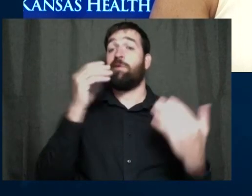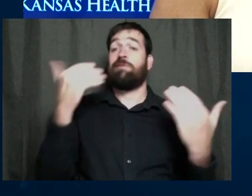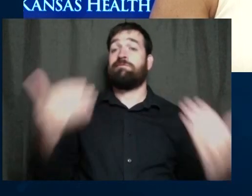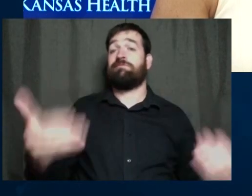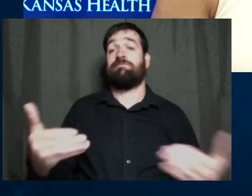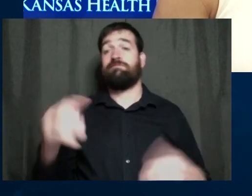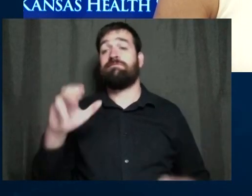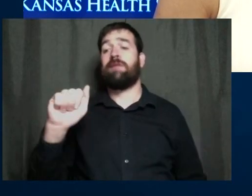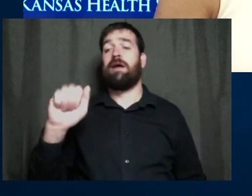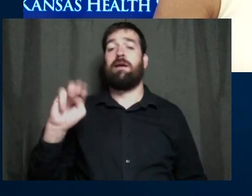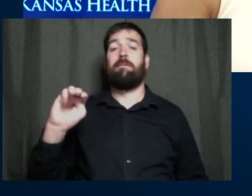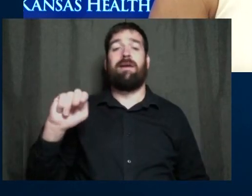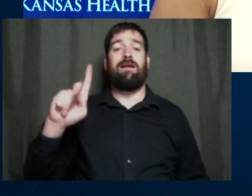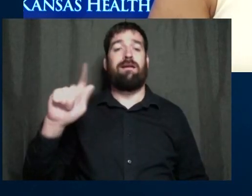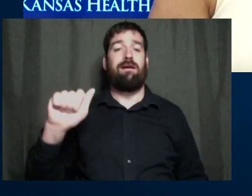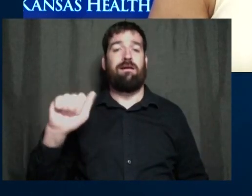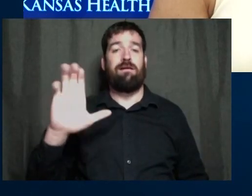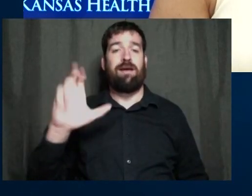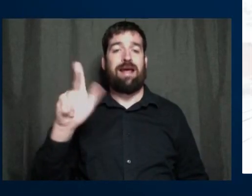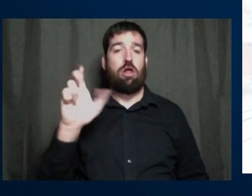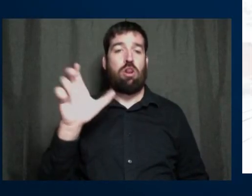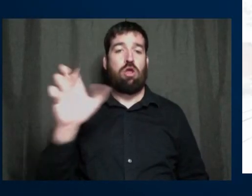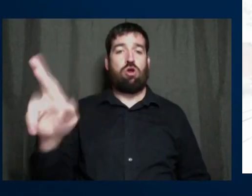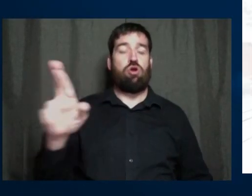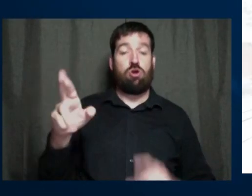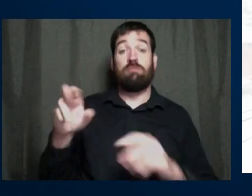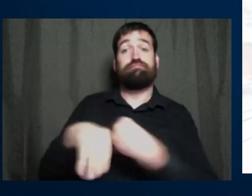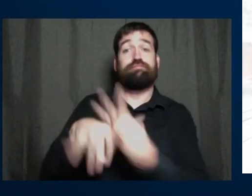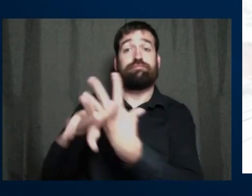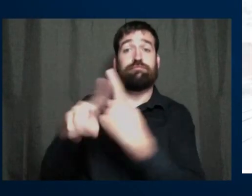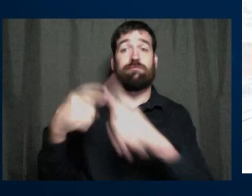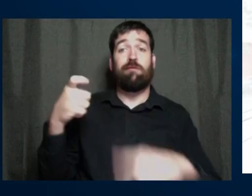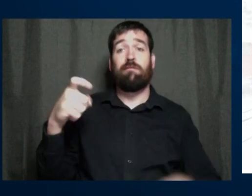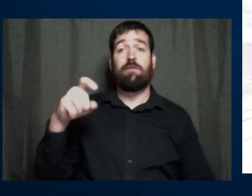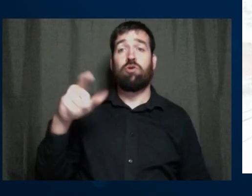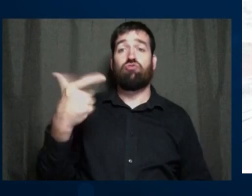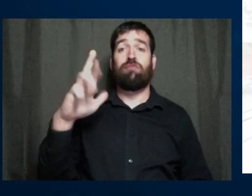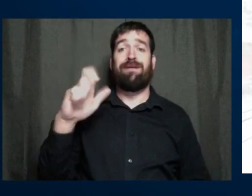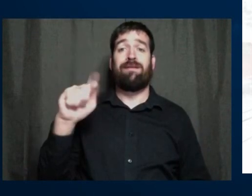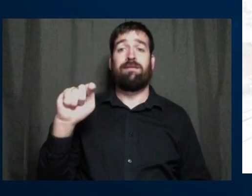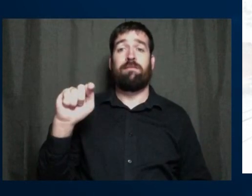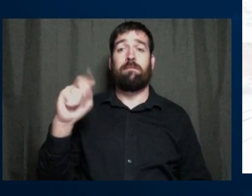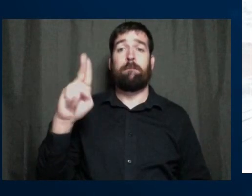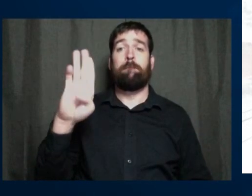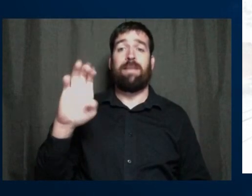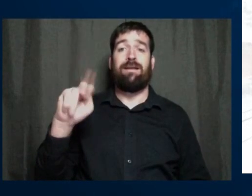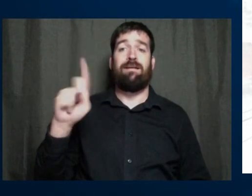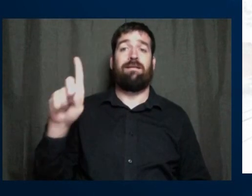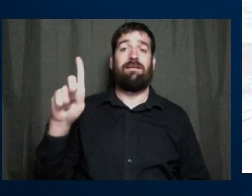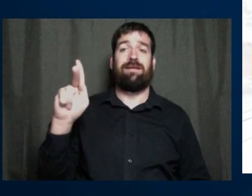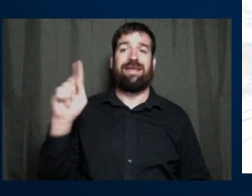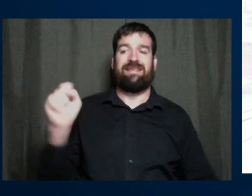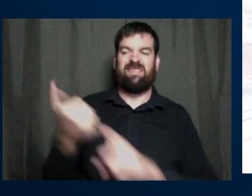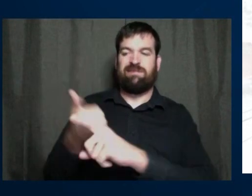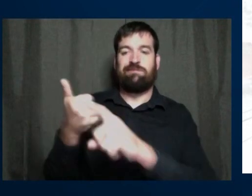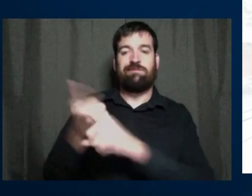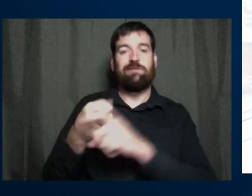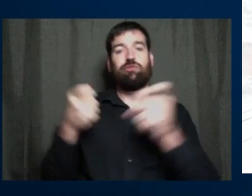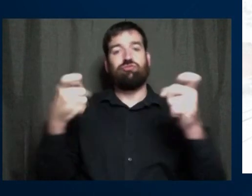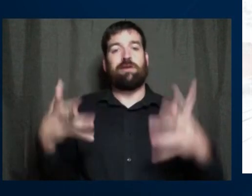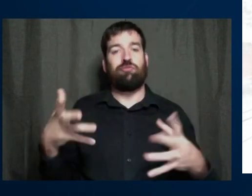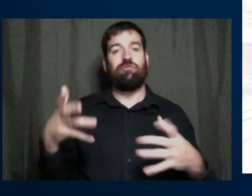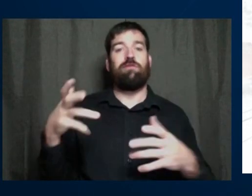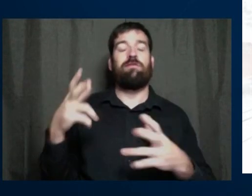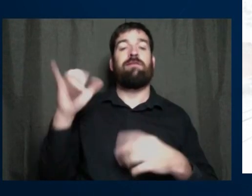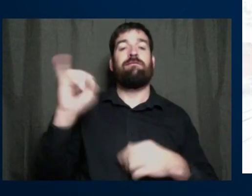She is our guest. She's joining us virtually from Great Bend, Kansas, from our campus there. Amanda, she is the Director of Infection Prevention and Control here at